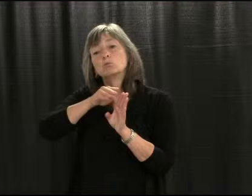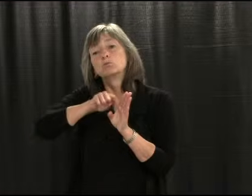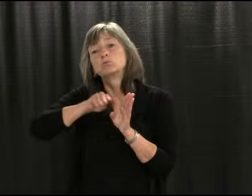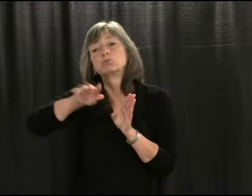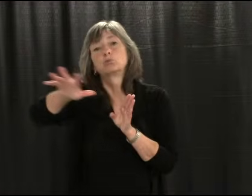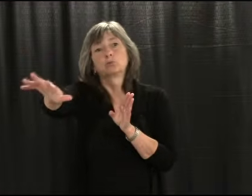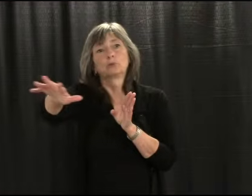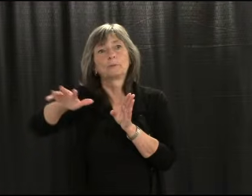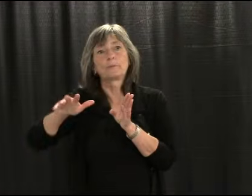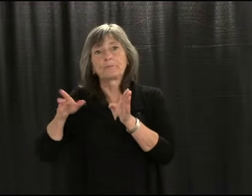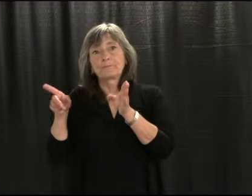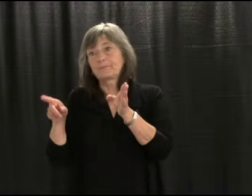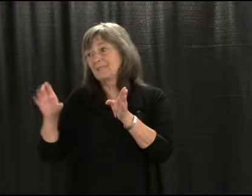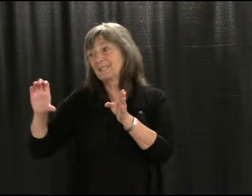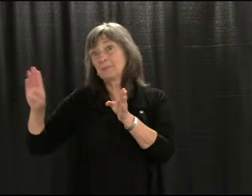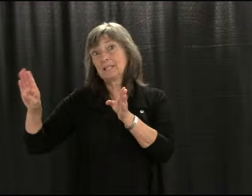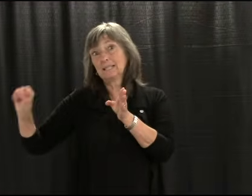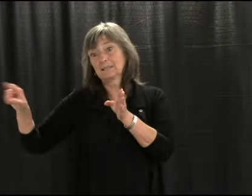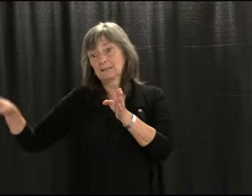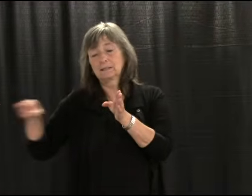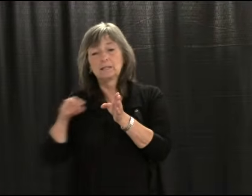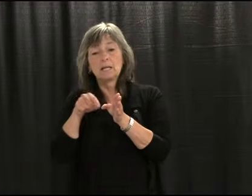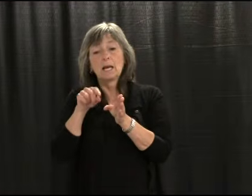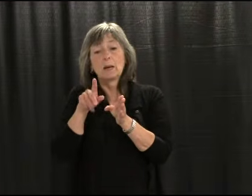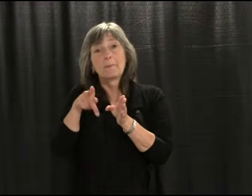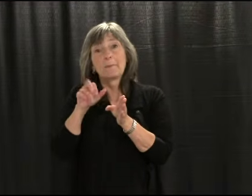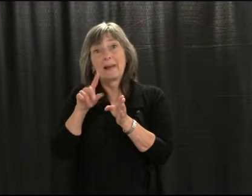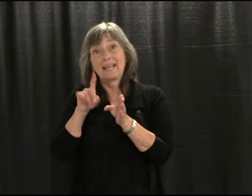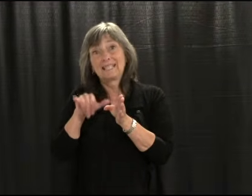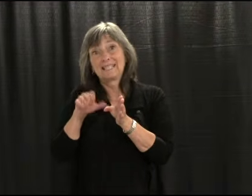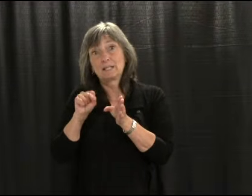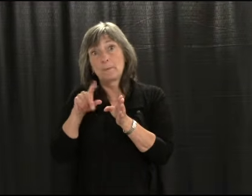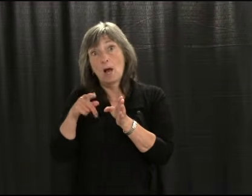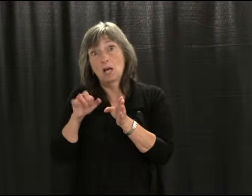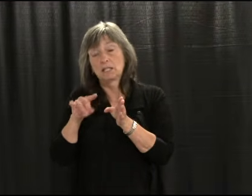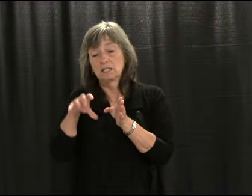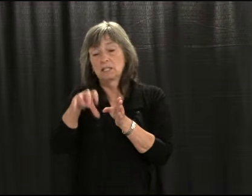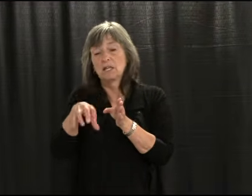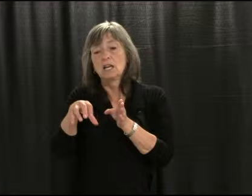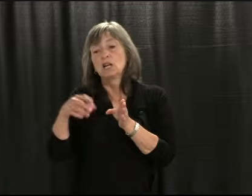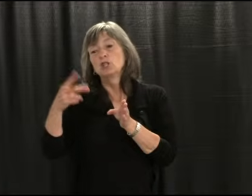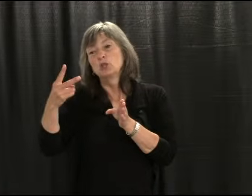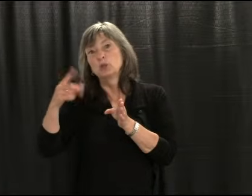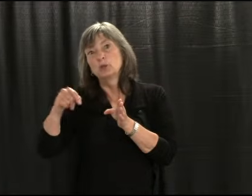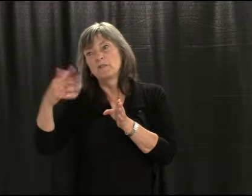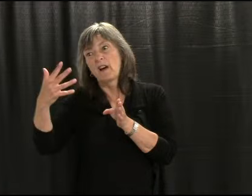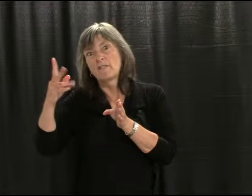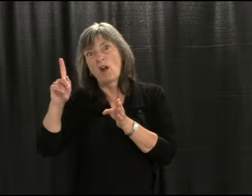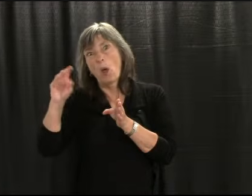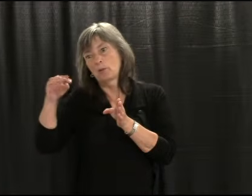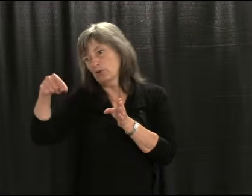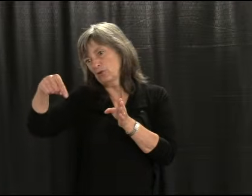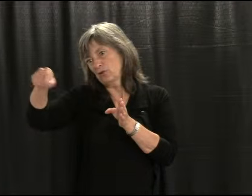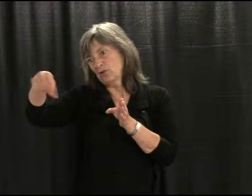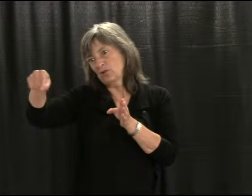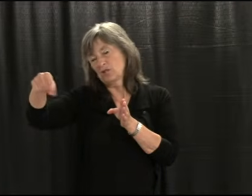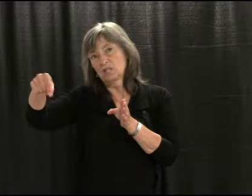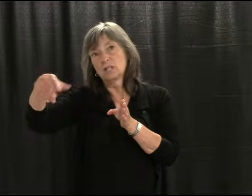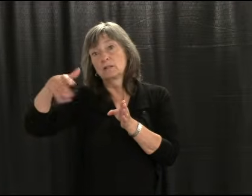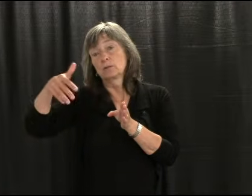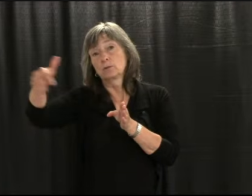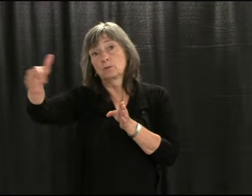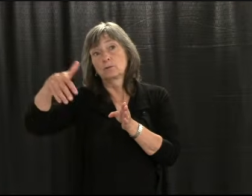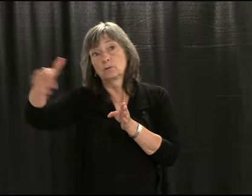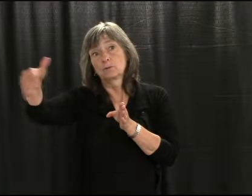will be, 2 to 5 kilometers from the TCH. Don't hold me to that, but that's just sort of the rough guess from looking at the map. If that